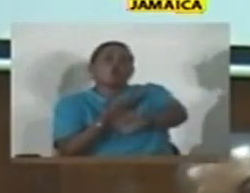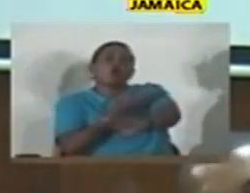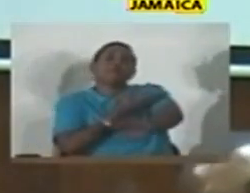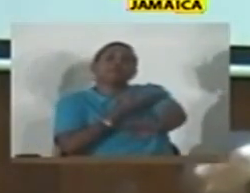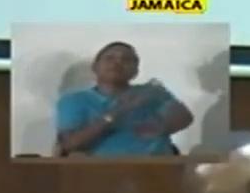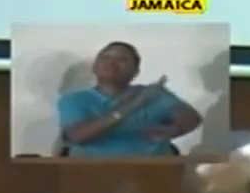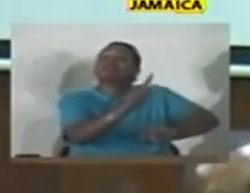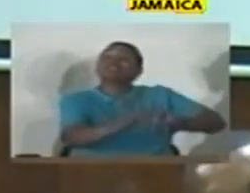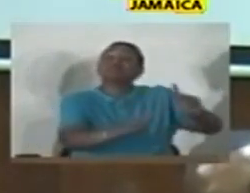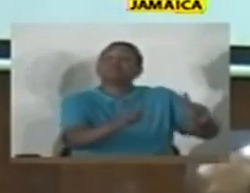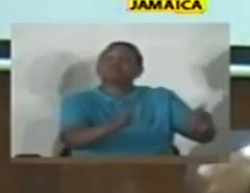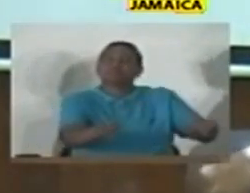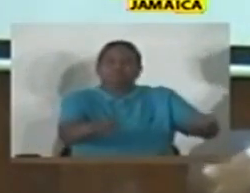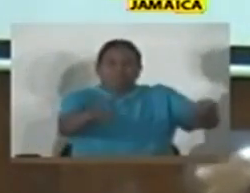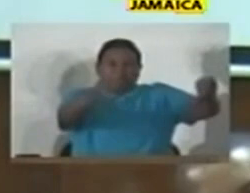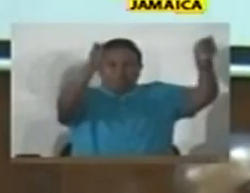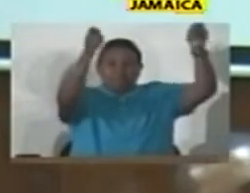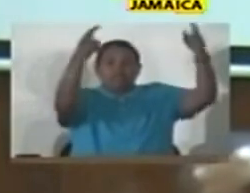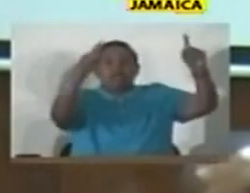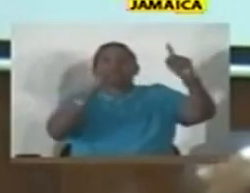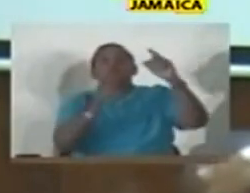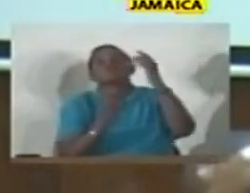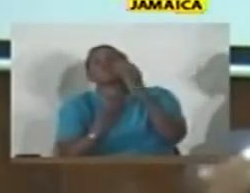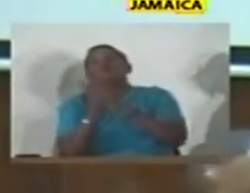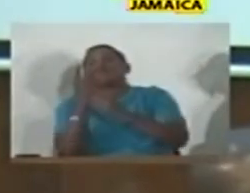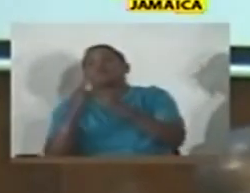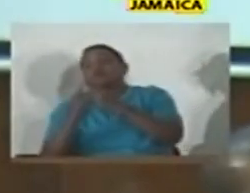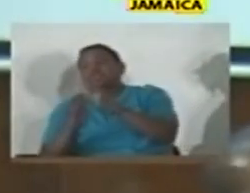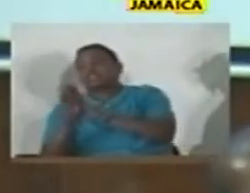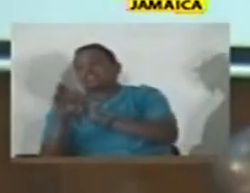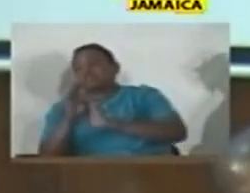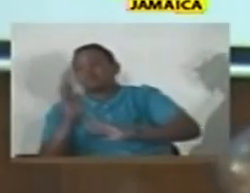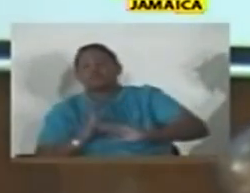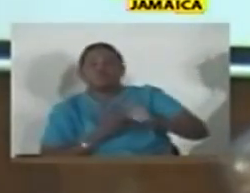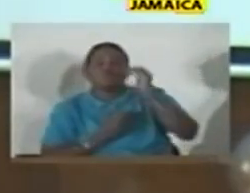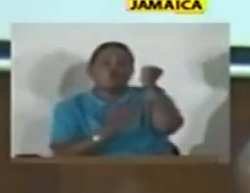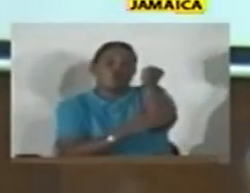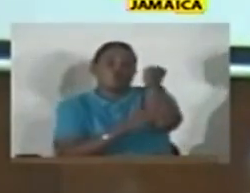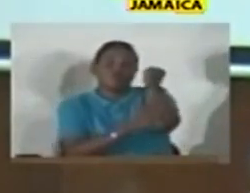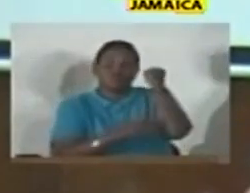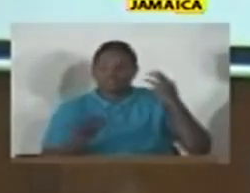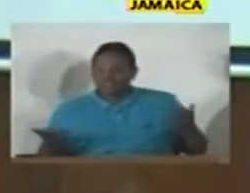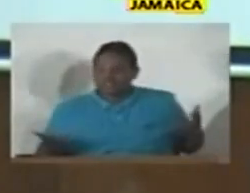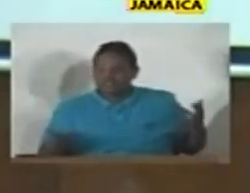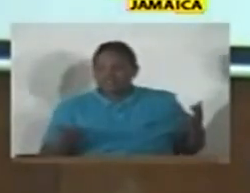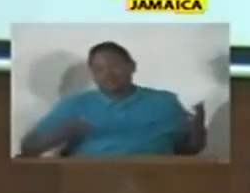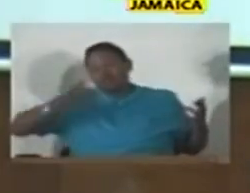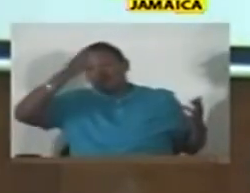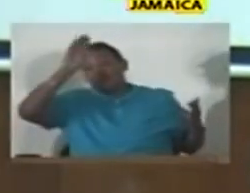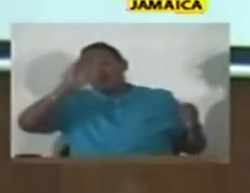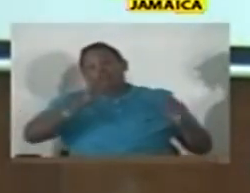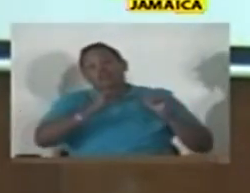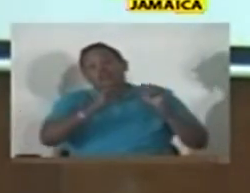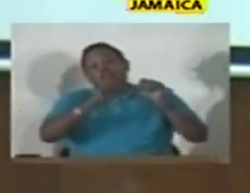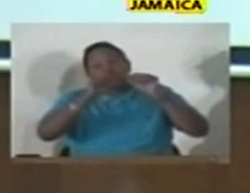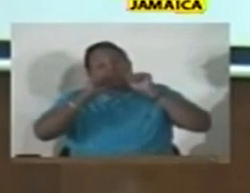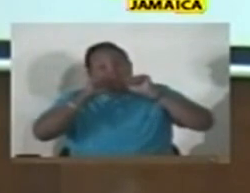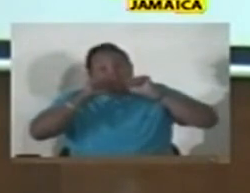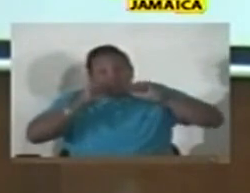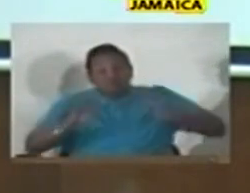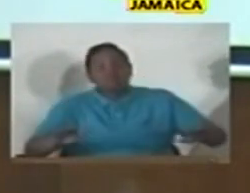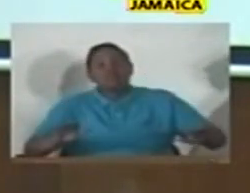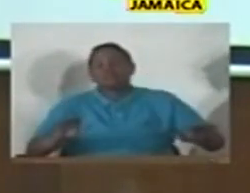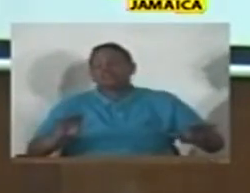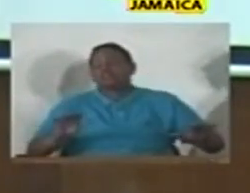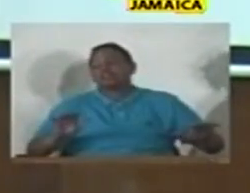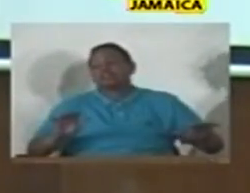its people and the growth and development of our country. May God continue to bless our beloved